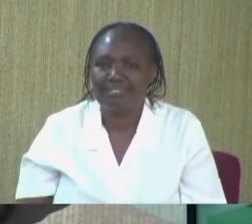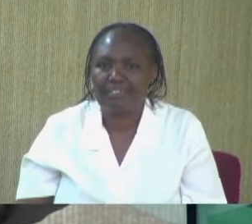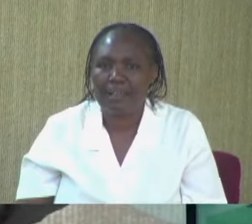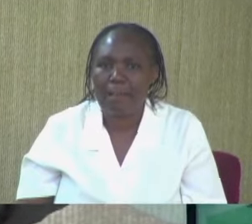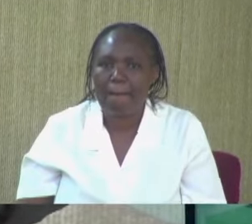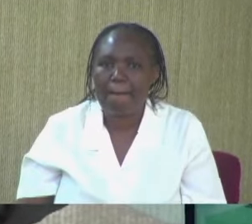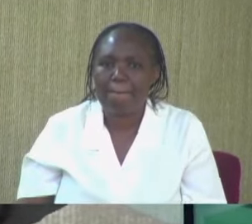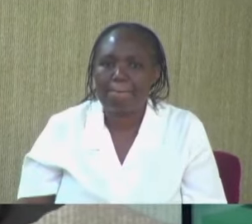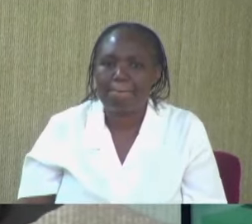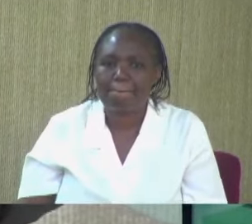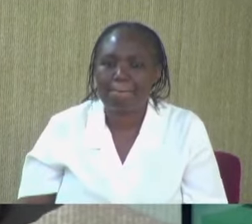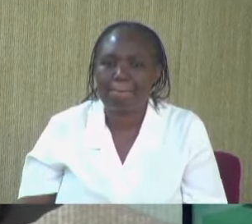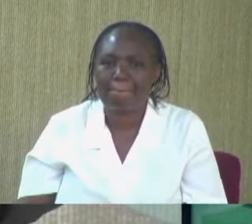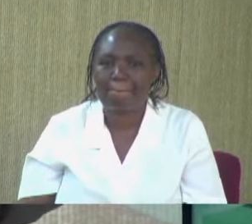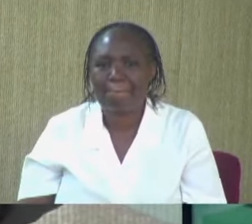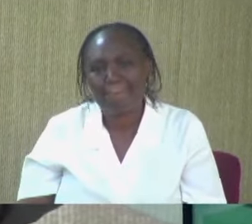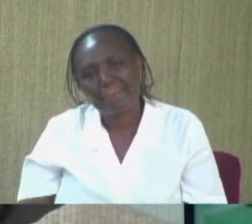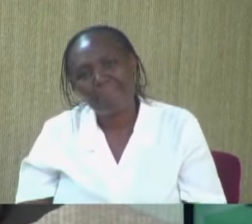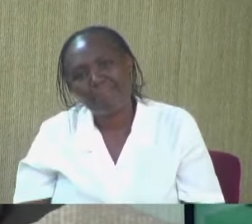Are there people here?